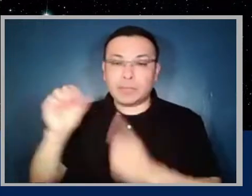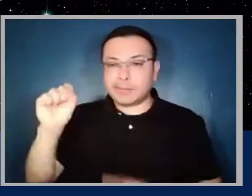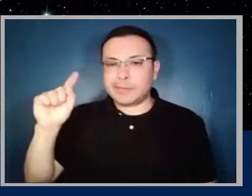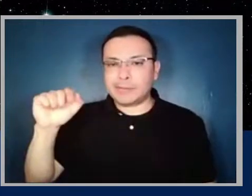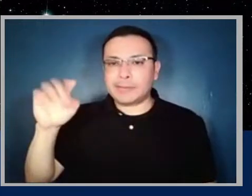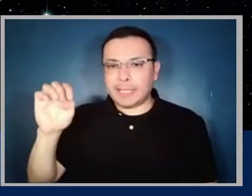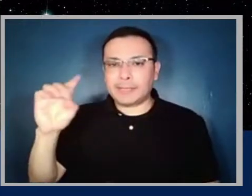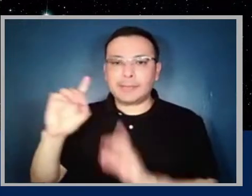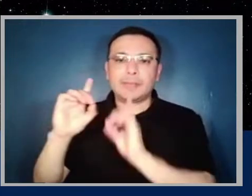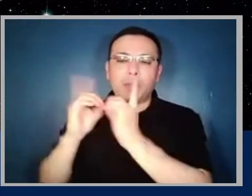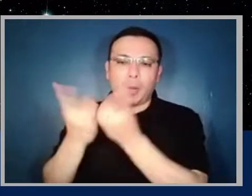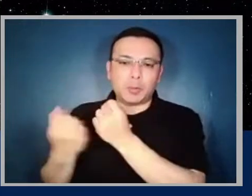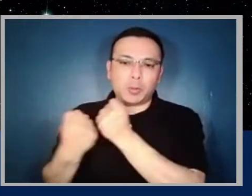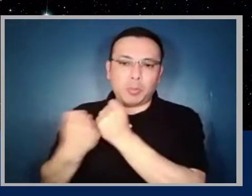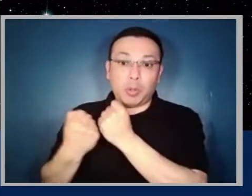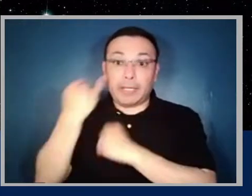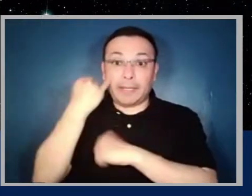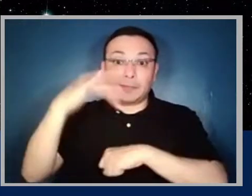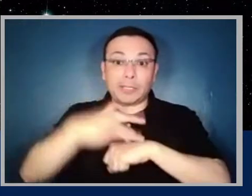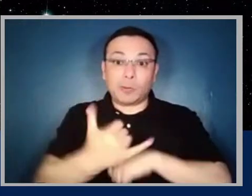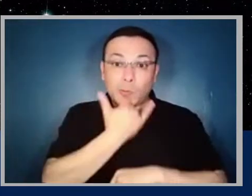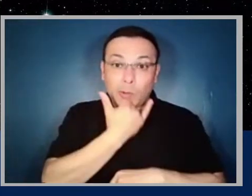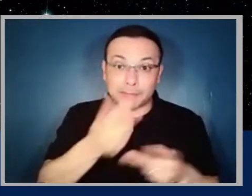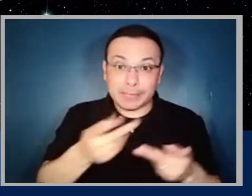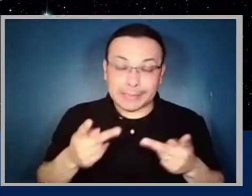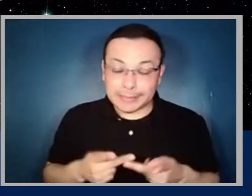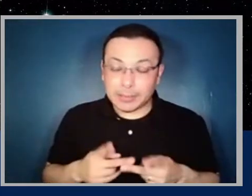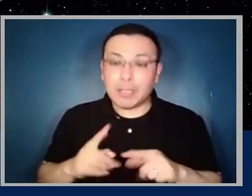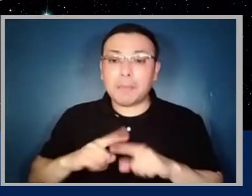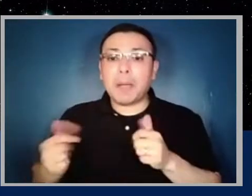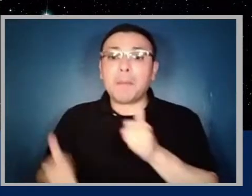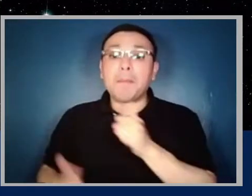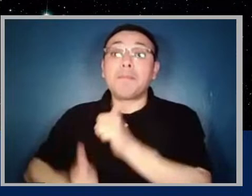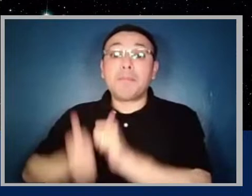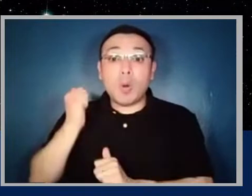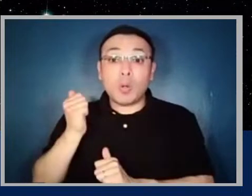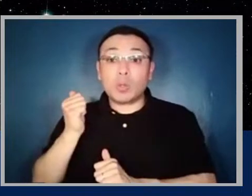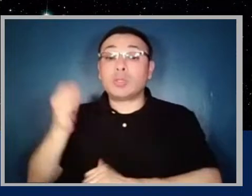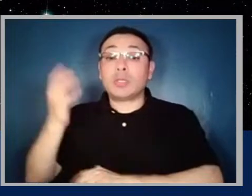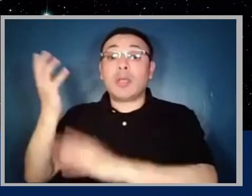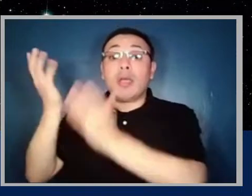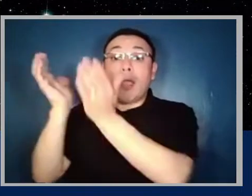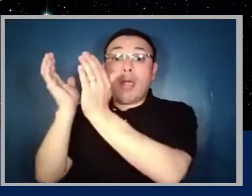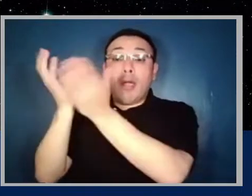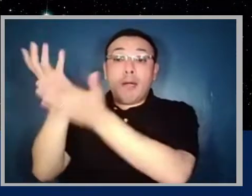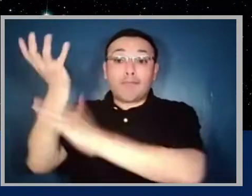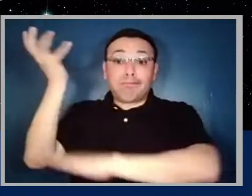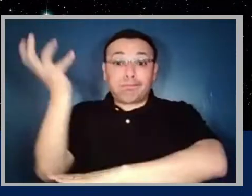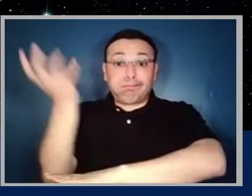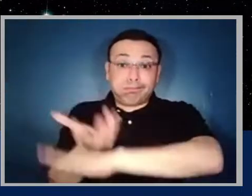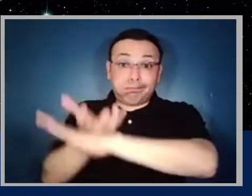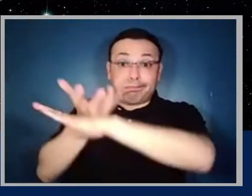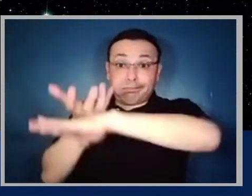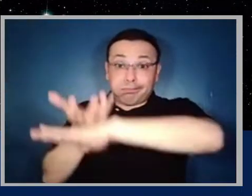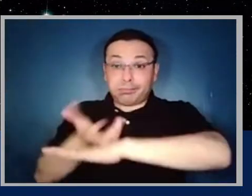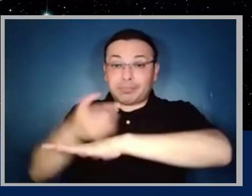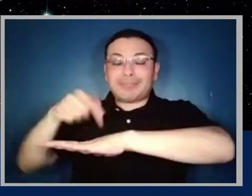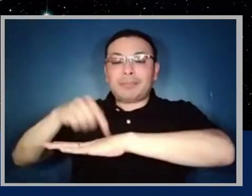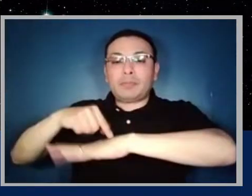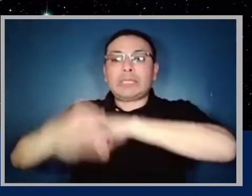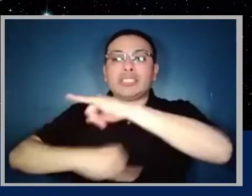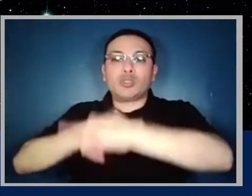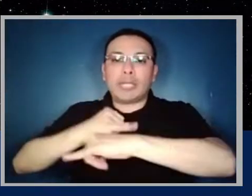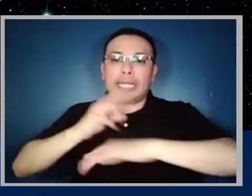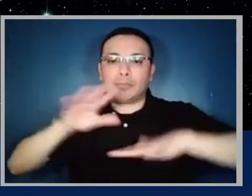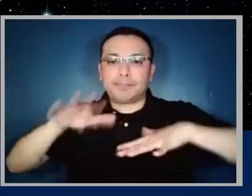But most of our aborts landings are in international waters, and it's we will deploy the rescue forces to get to them as